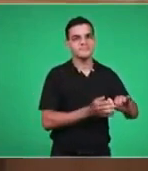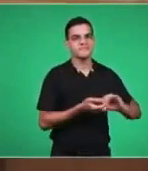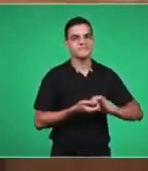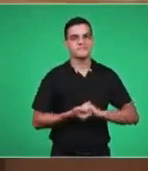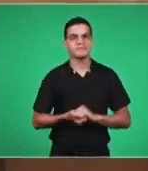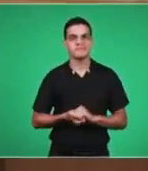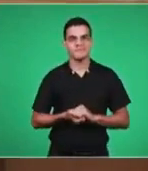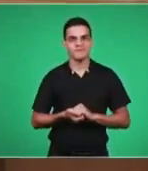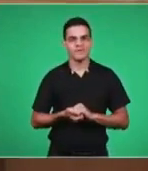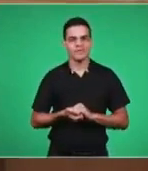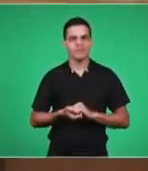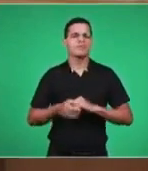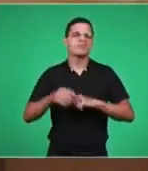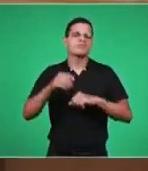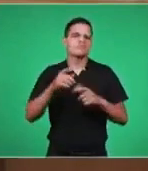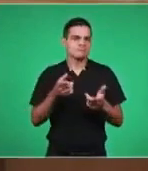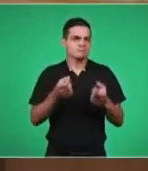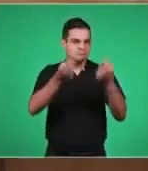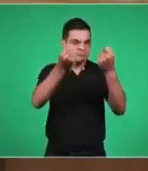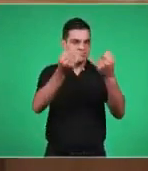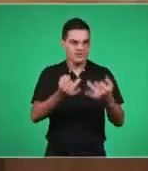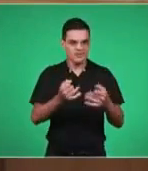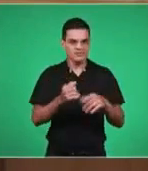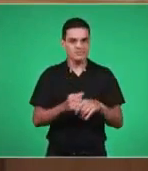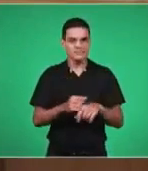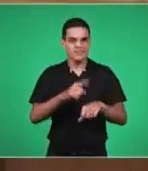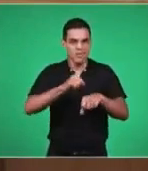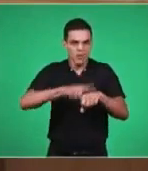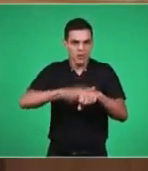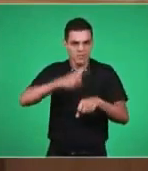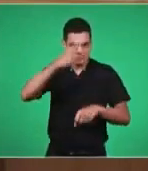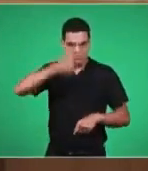is the final say of the Lord.